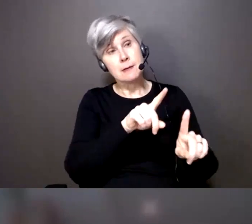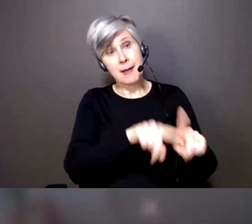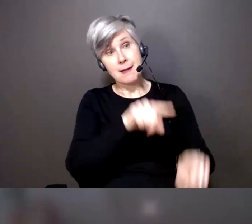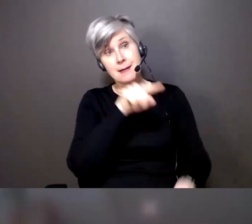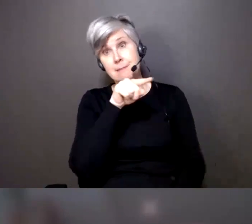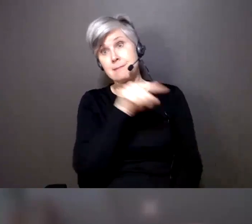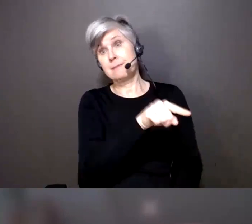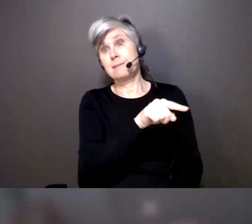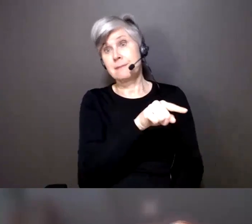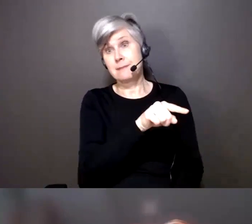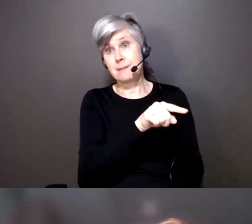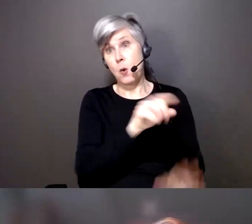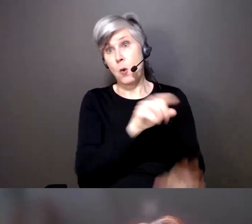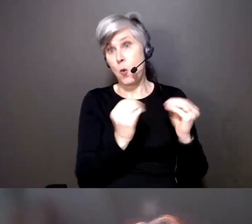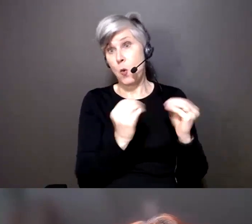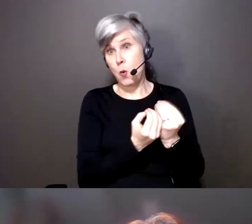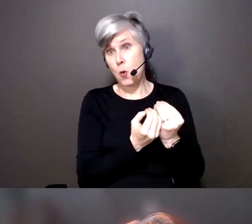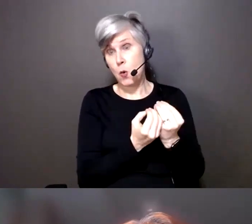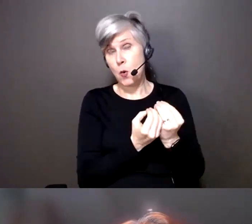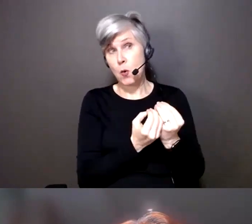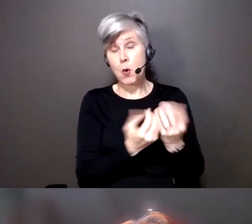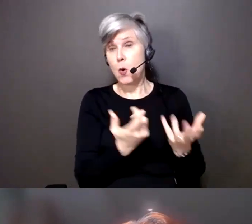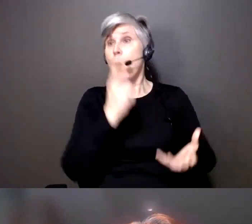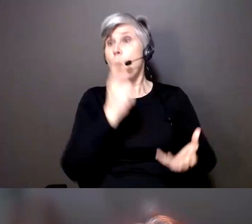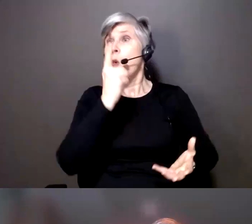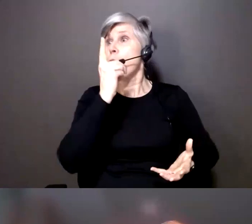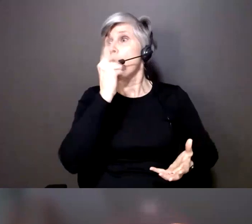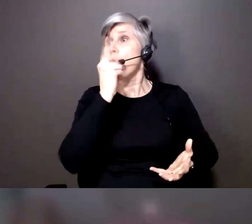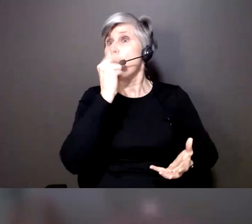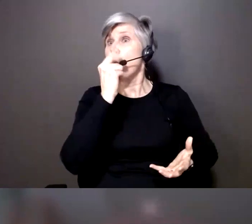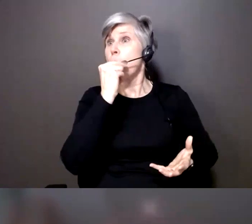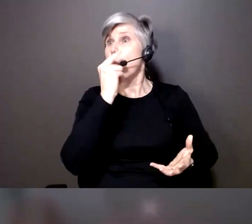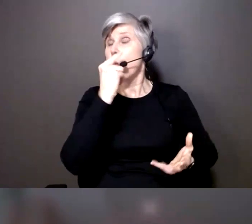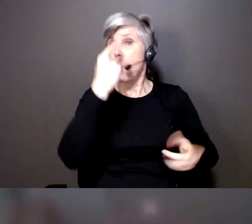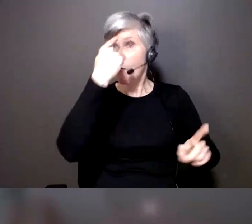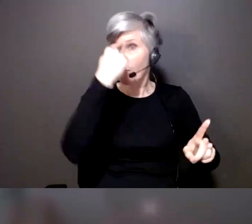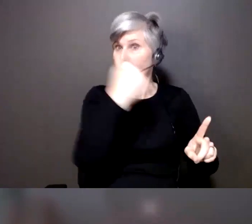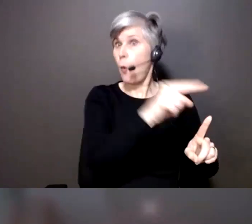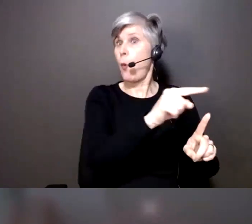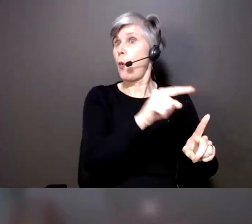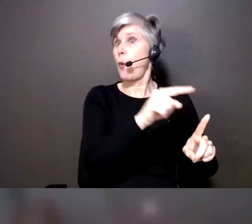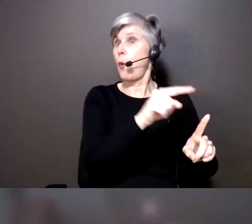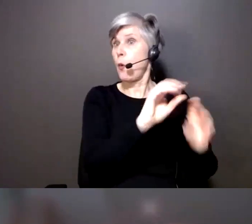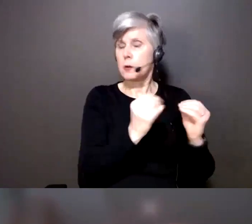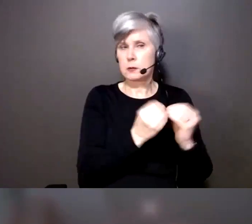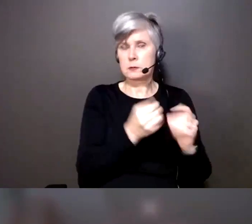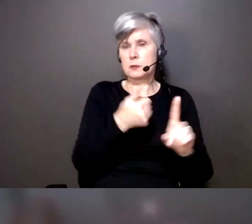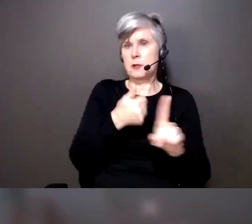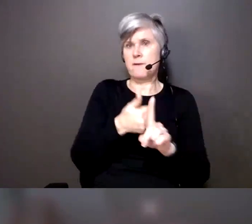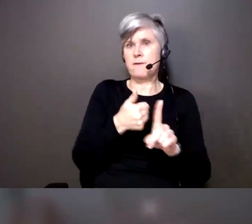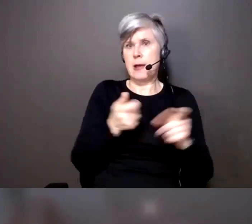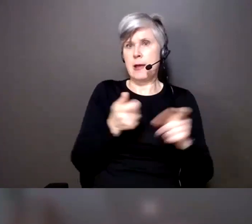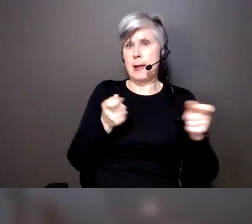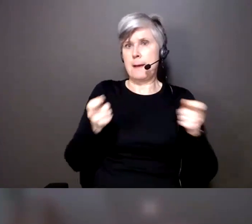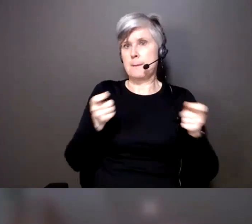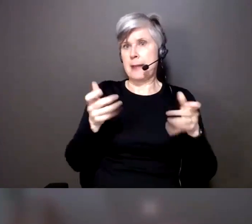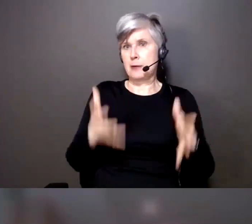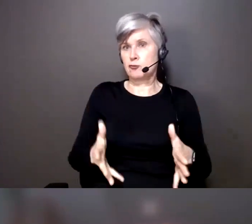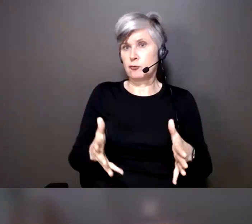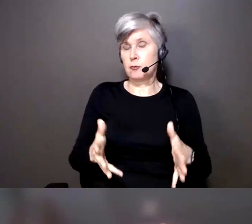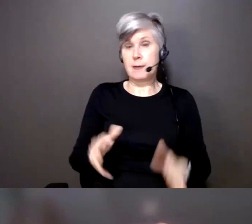and therefore the manager who is the face of that organization to really they would really have to explain why